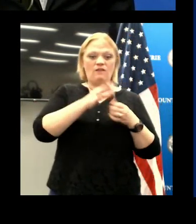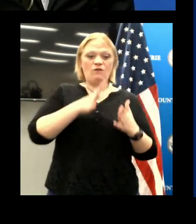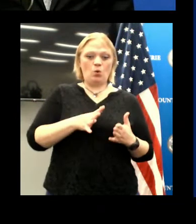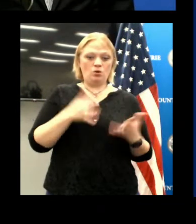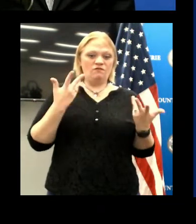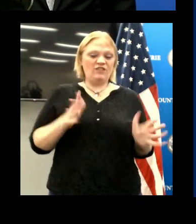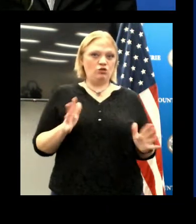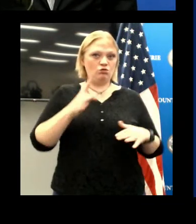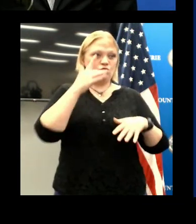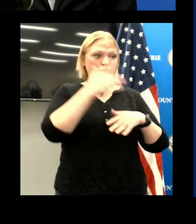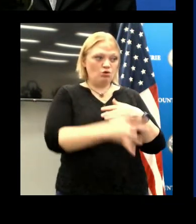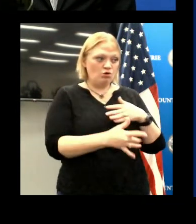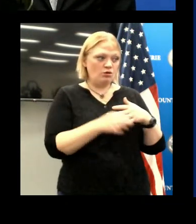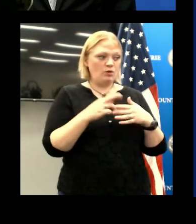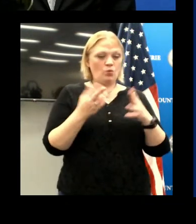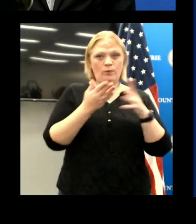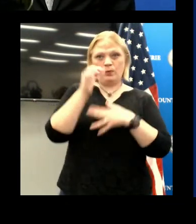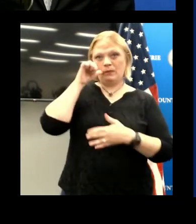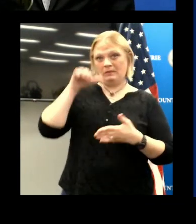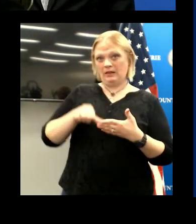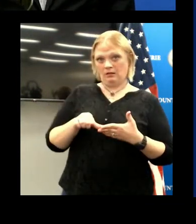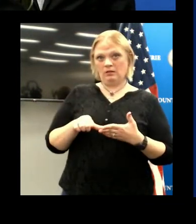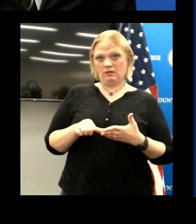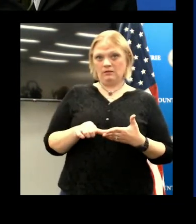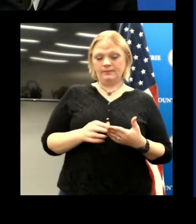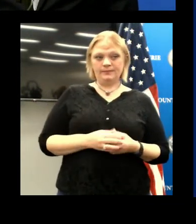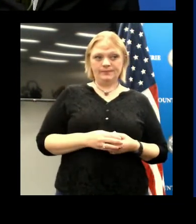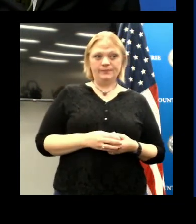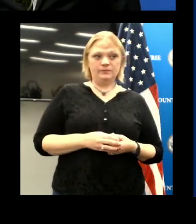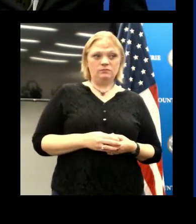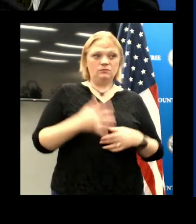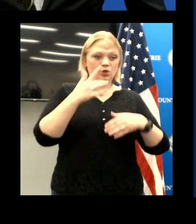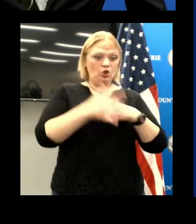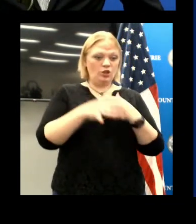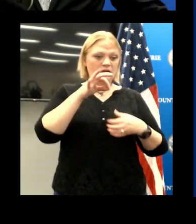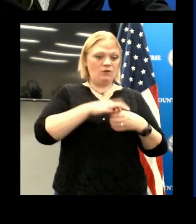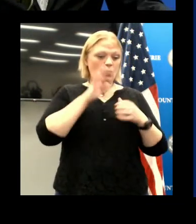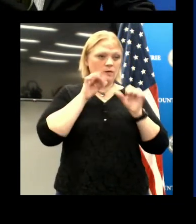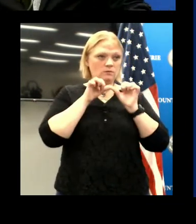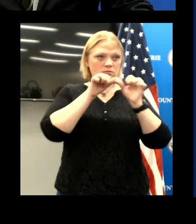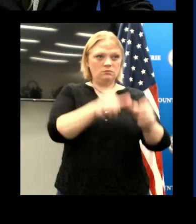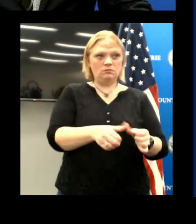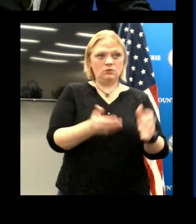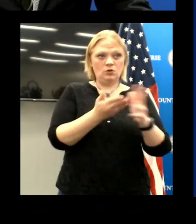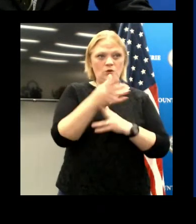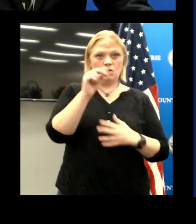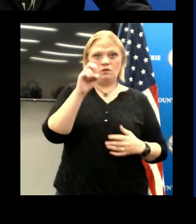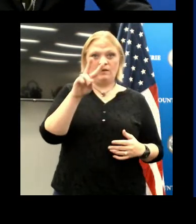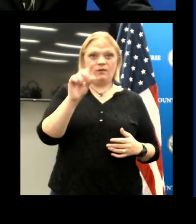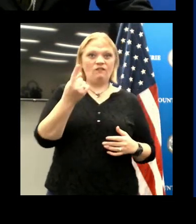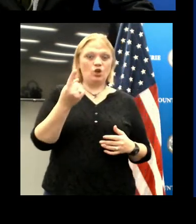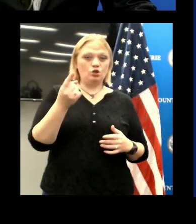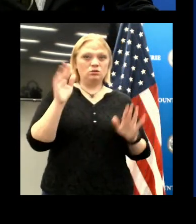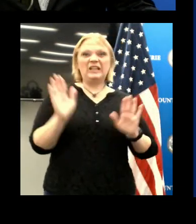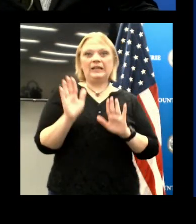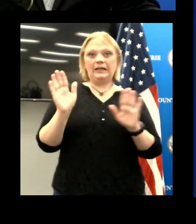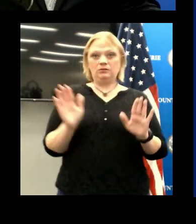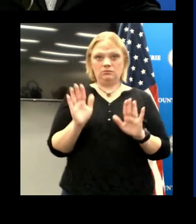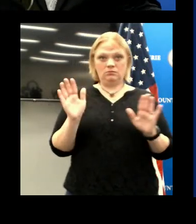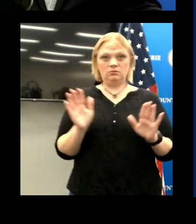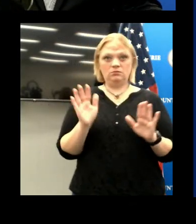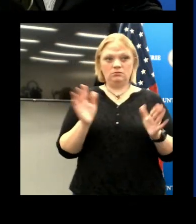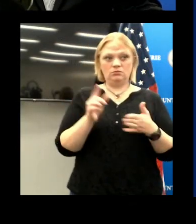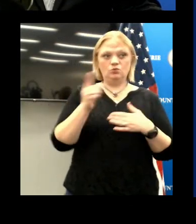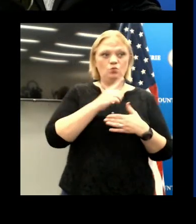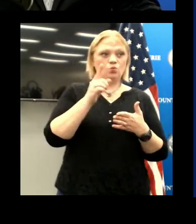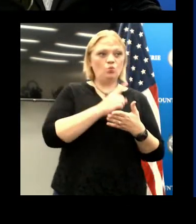either early voting or through mail-in ballots. Early voting will continue through November 1st, which is Sunday.